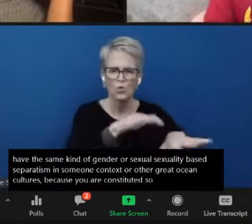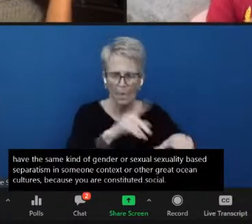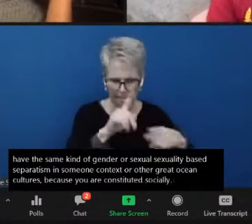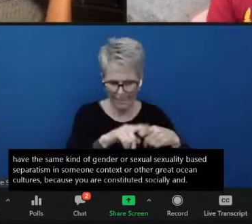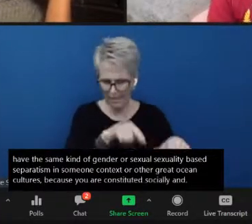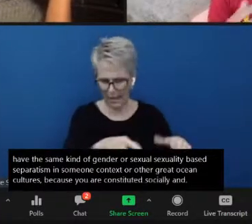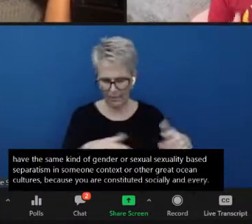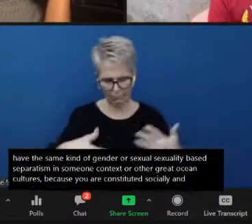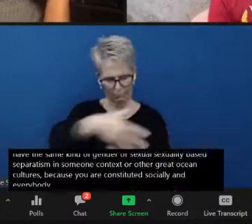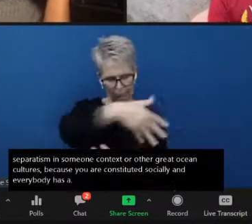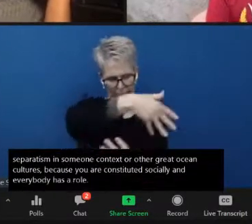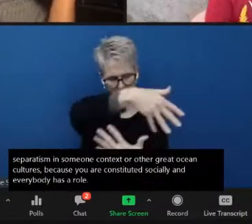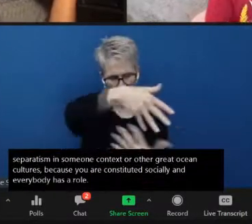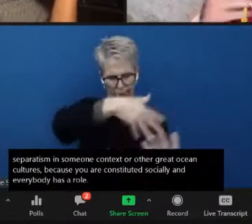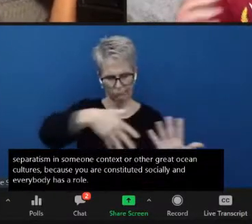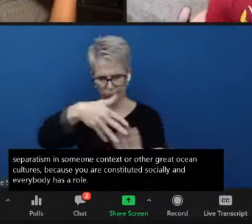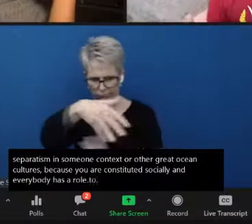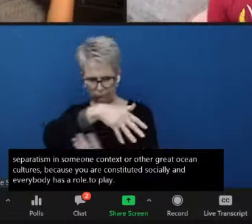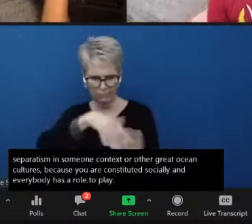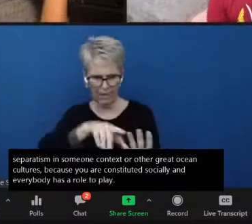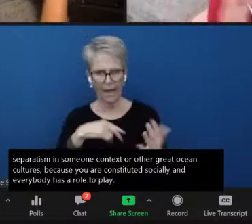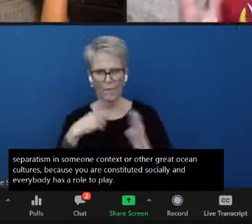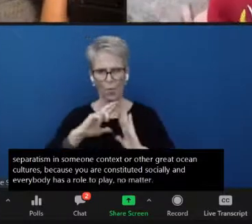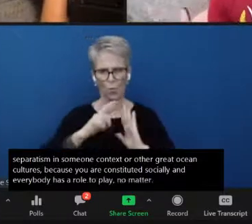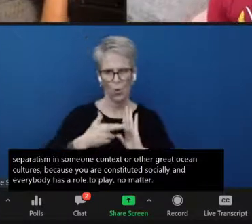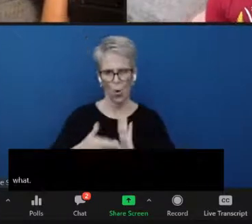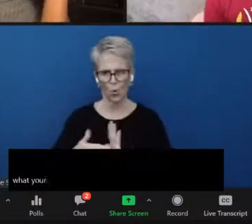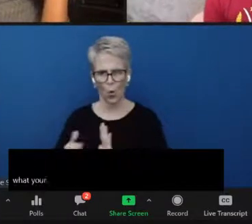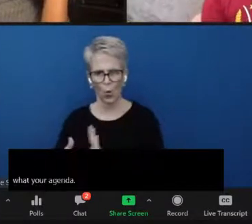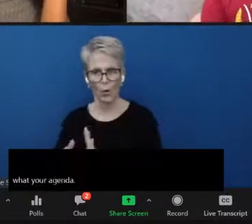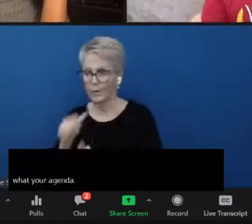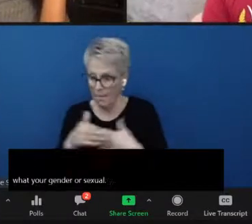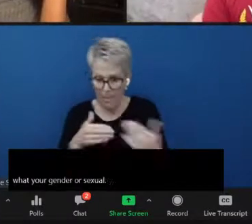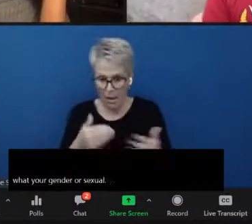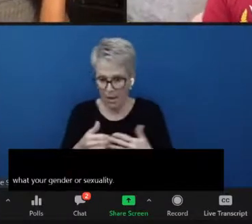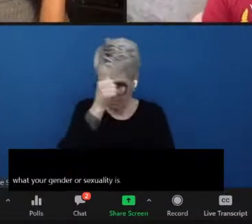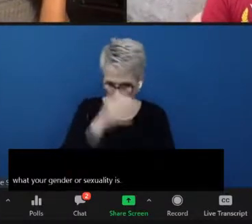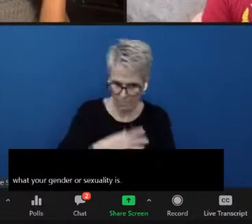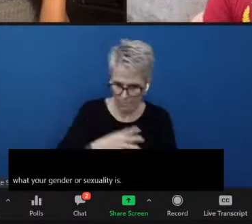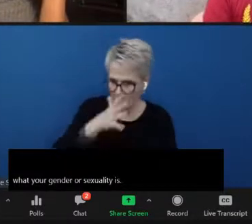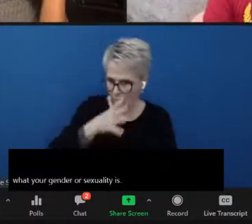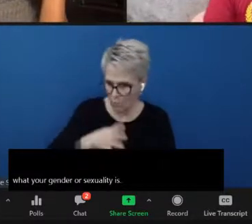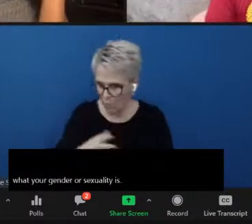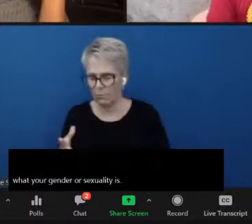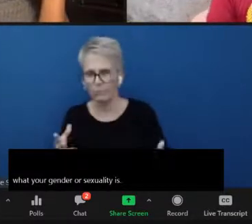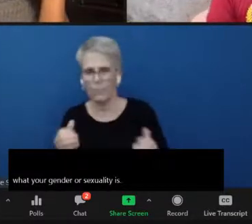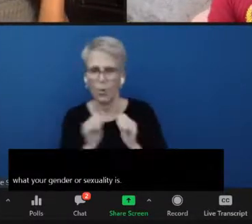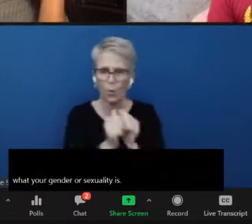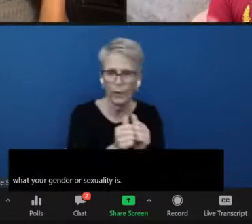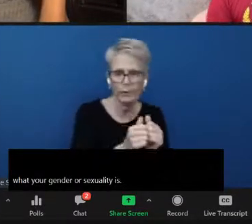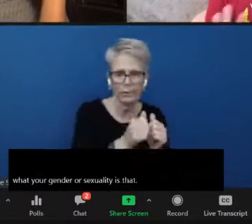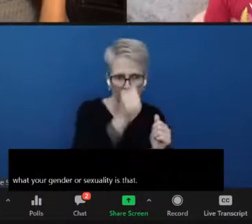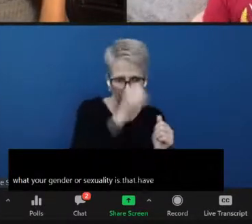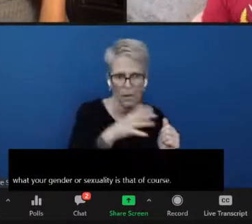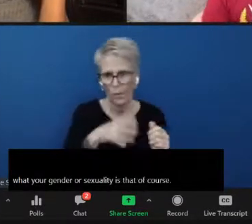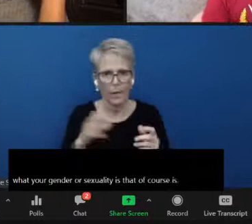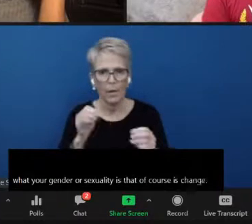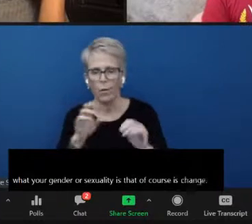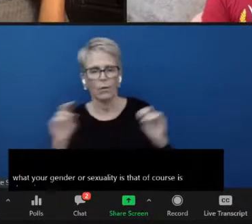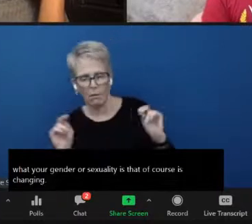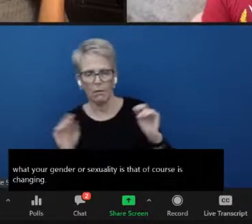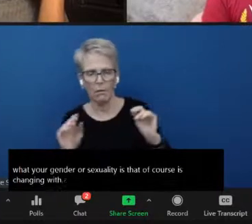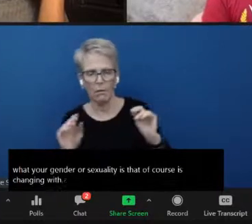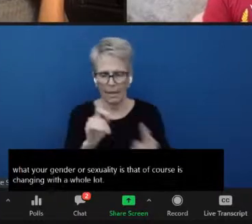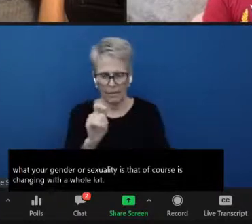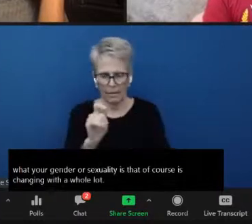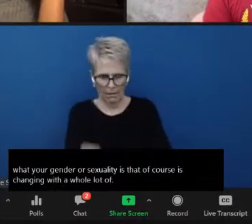socially and everybody has a role to play, no matter what your gender or sexuality is. That of course is changing with